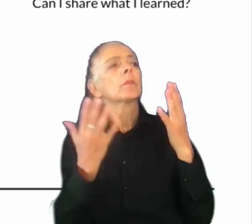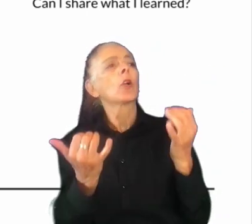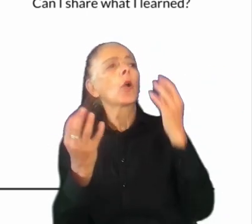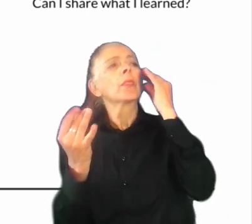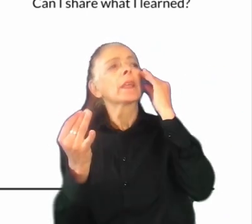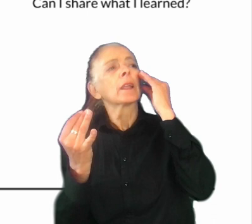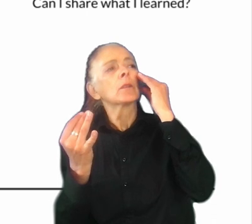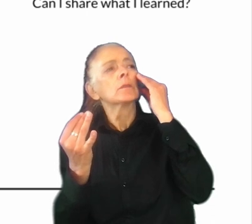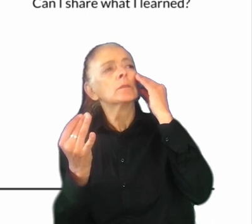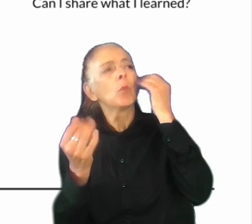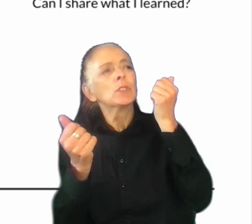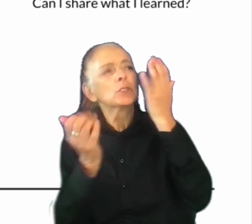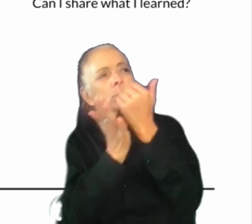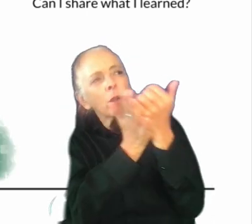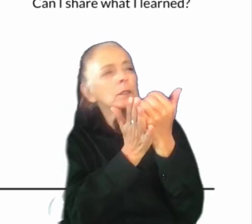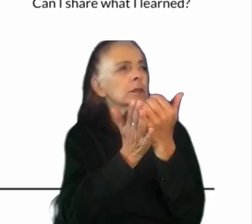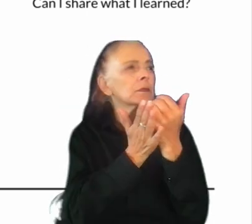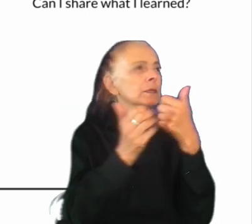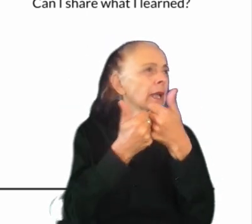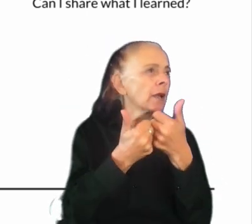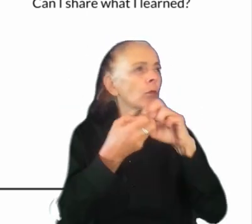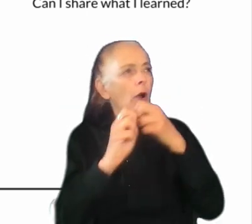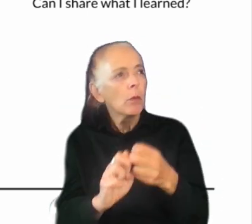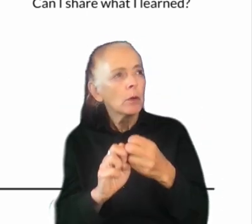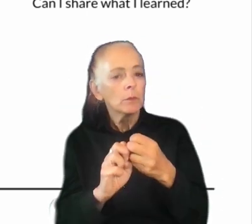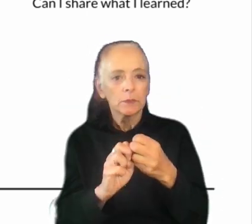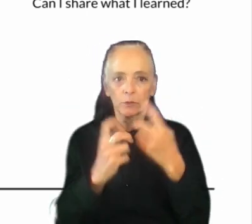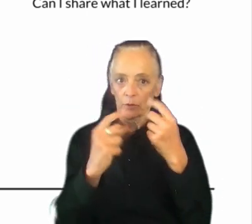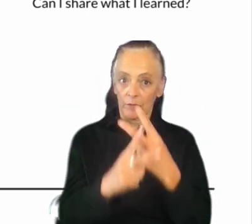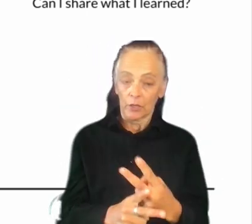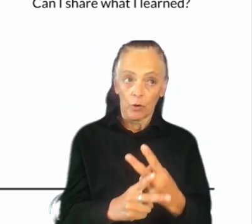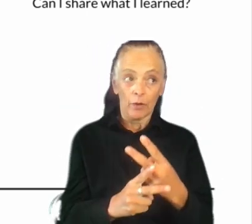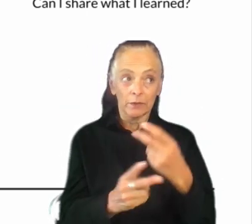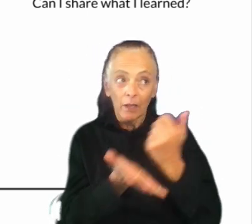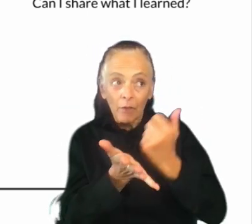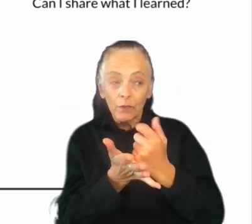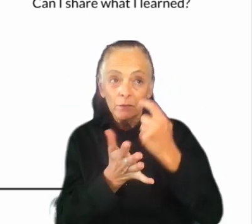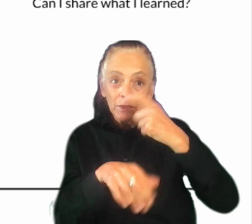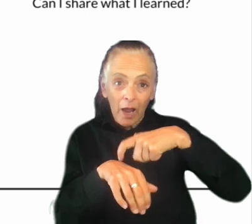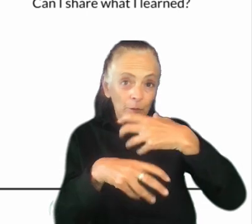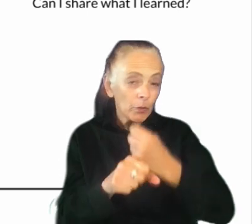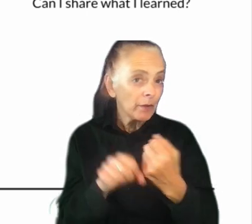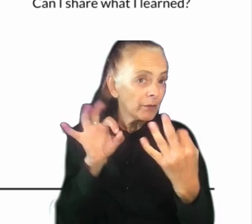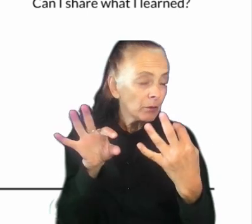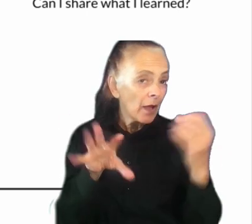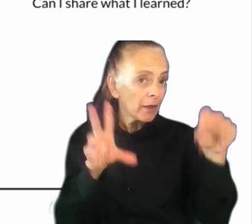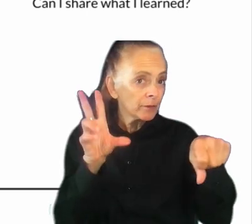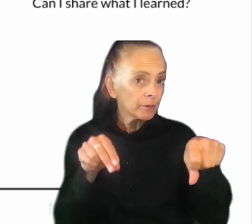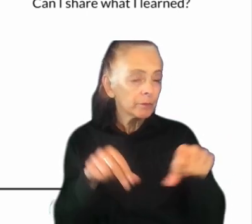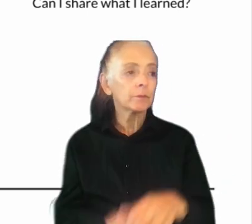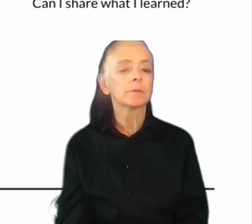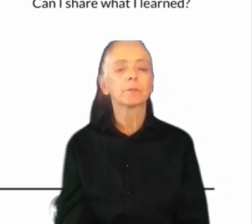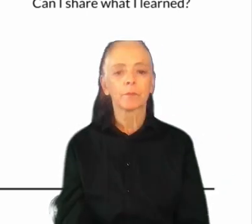about on the game what are the problems they have and work out is it a useful time for them for them to get usability feedback about the game